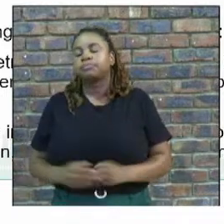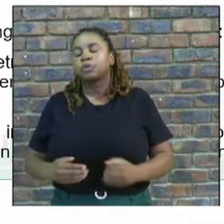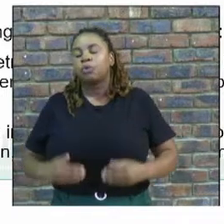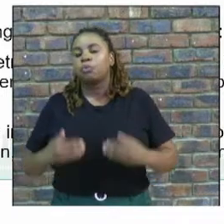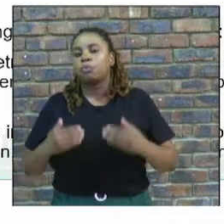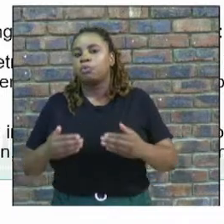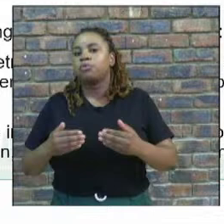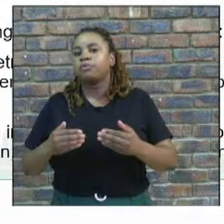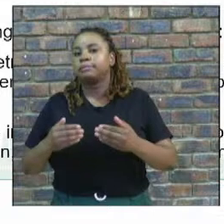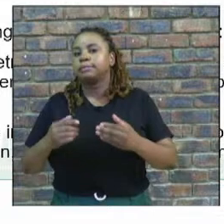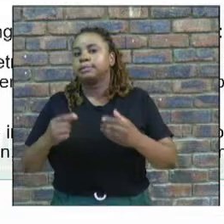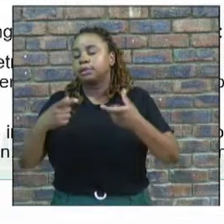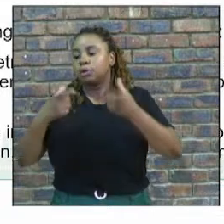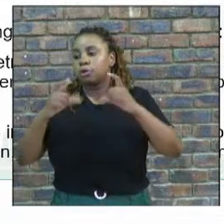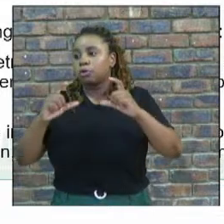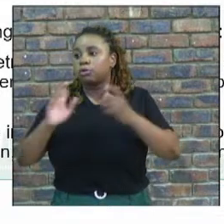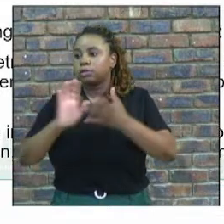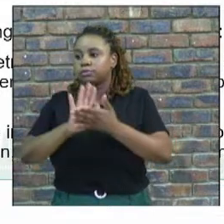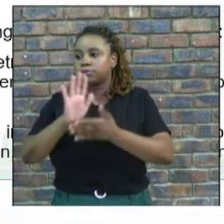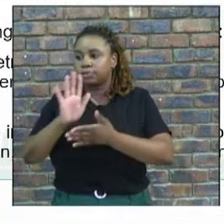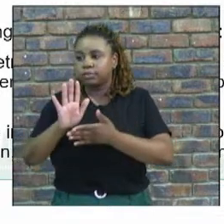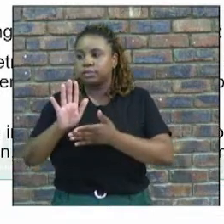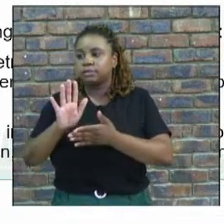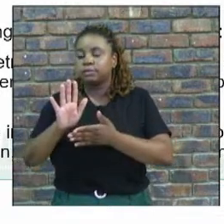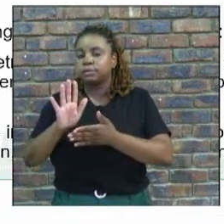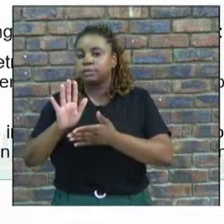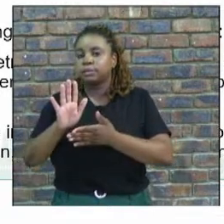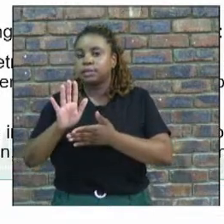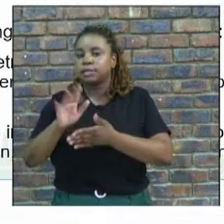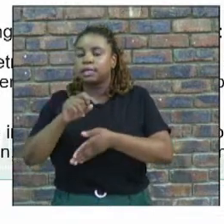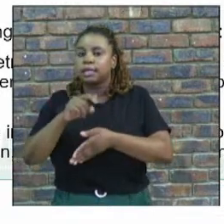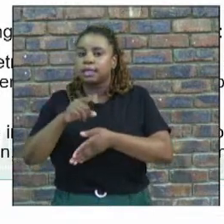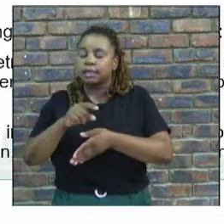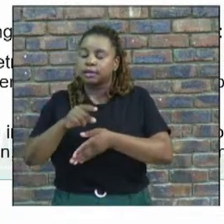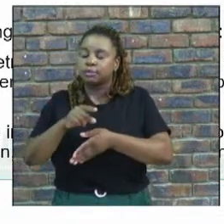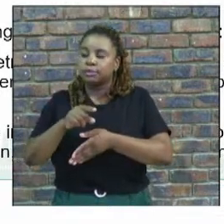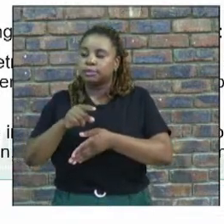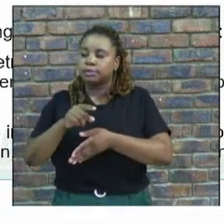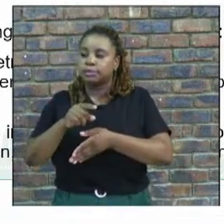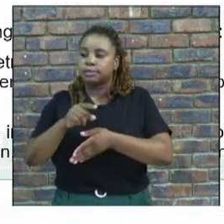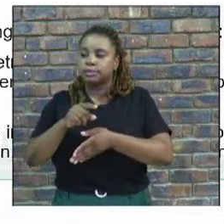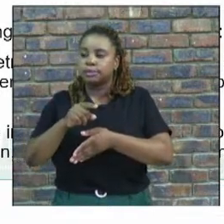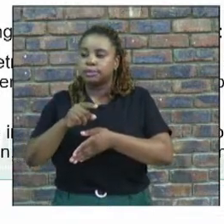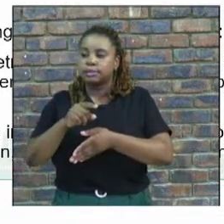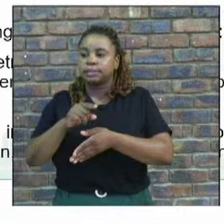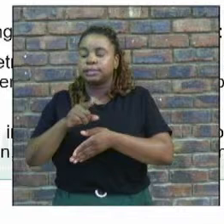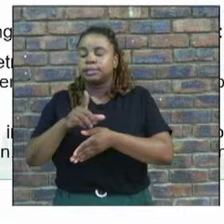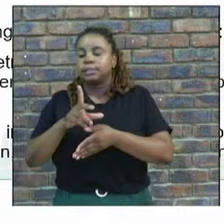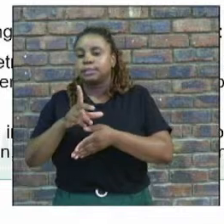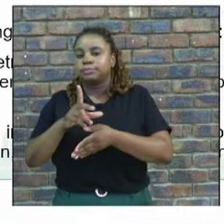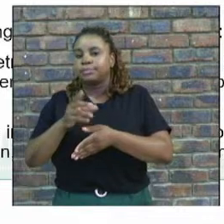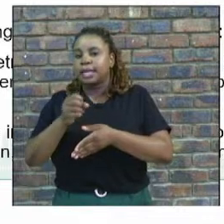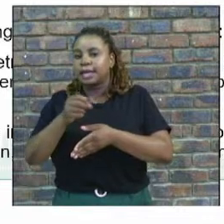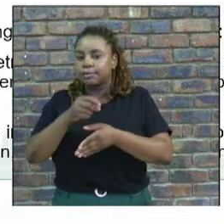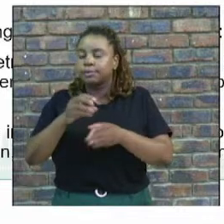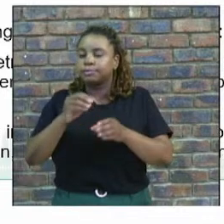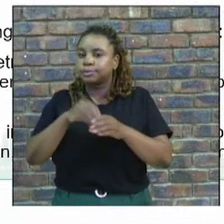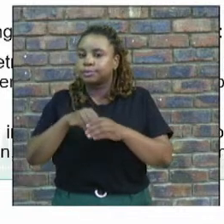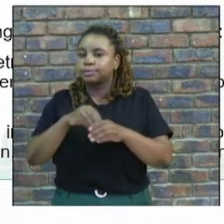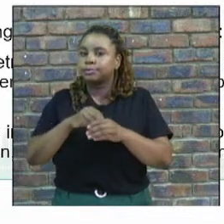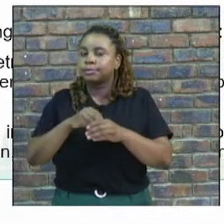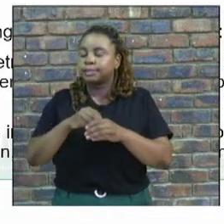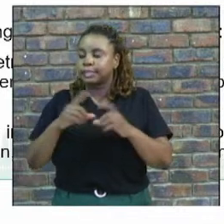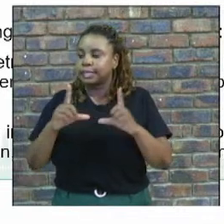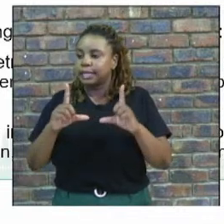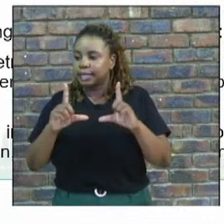it makes provision for competitive administrative licensing round for petroleum. So this